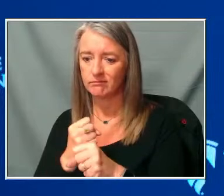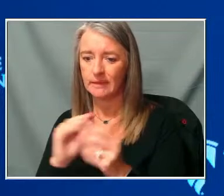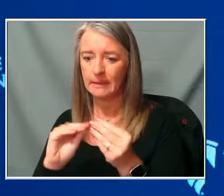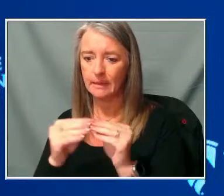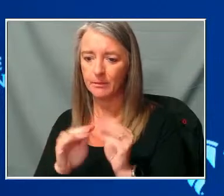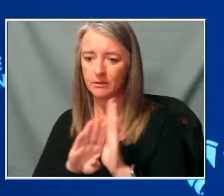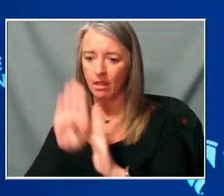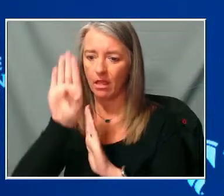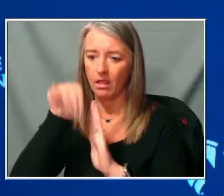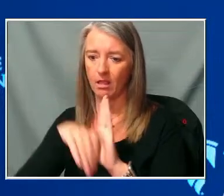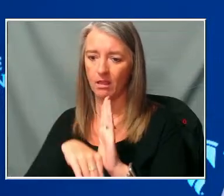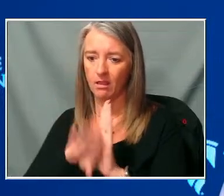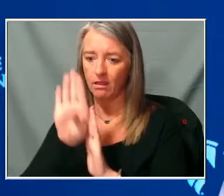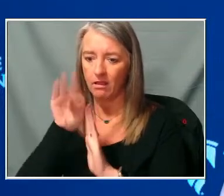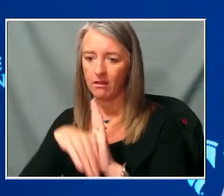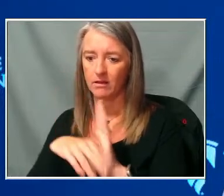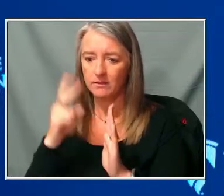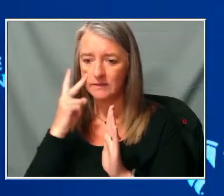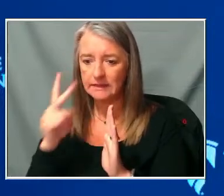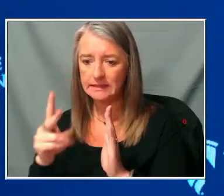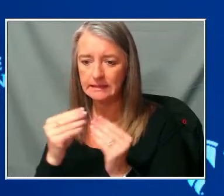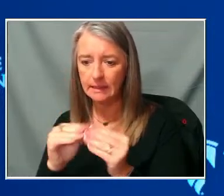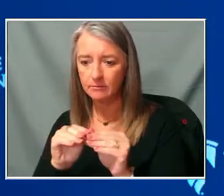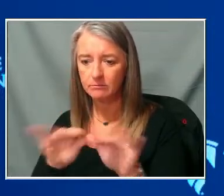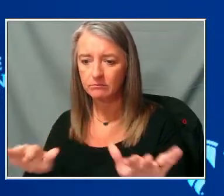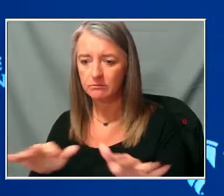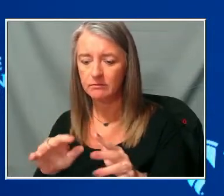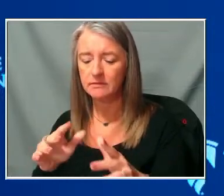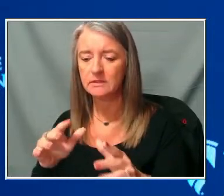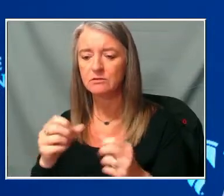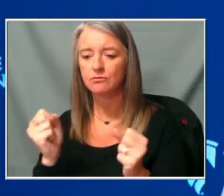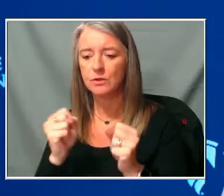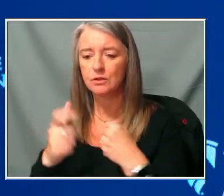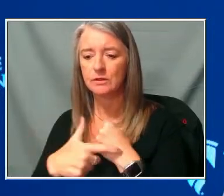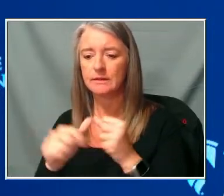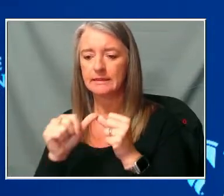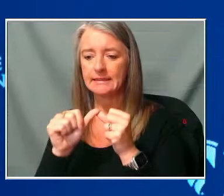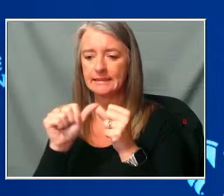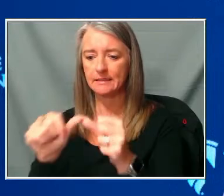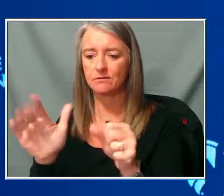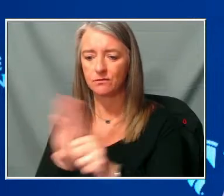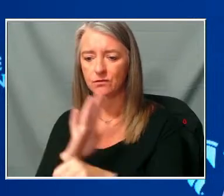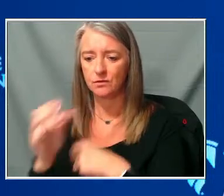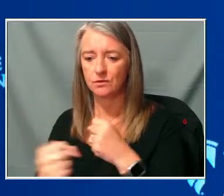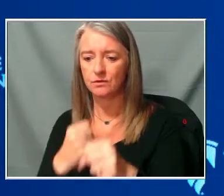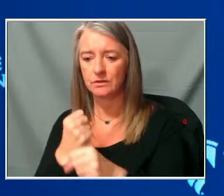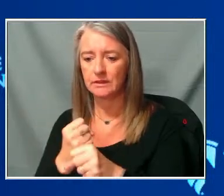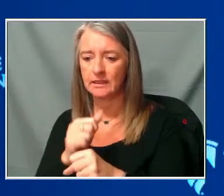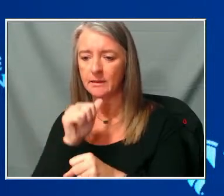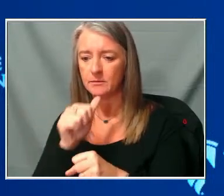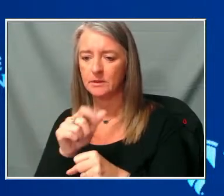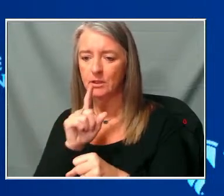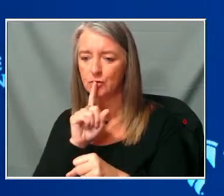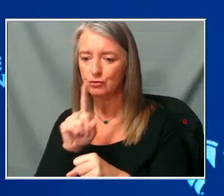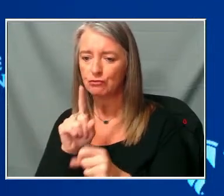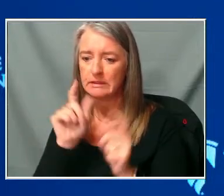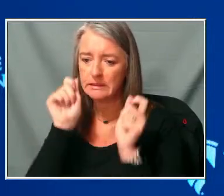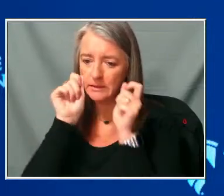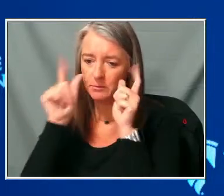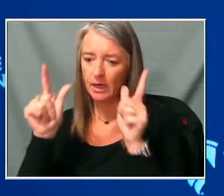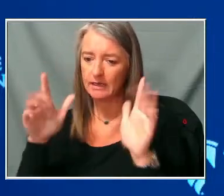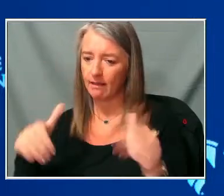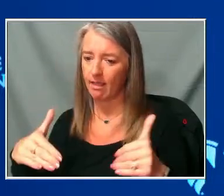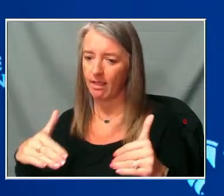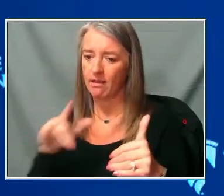down. We've seen major surges in the winter, but it just continues all year long. So I'm not too surprised yet. I'm hoping it